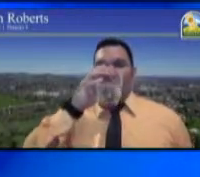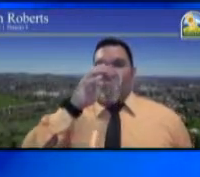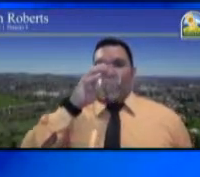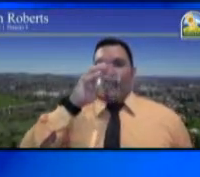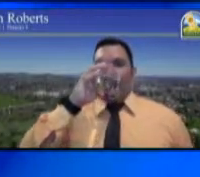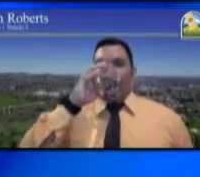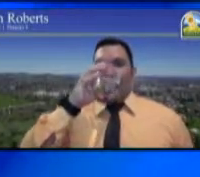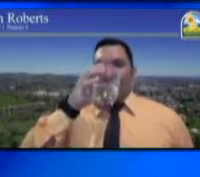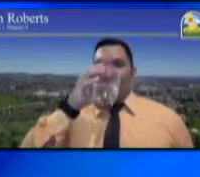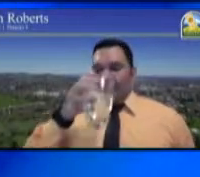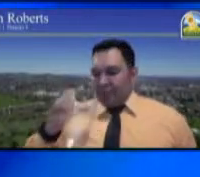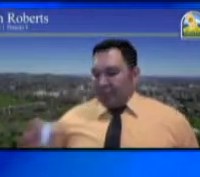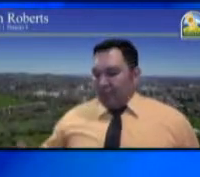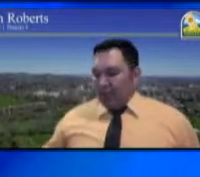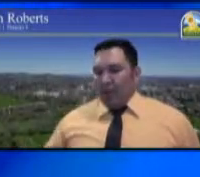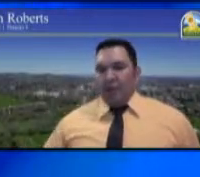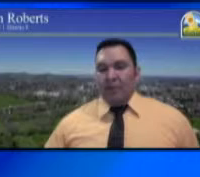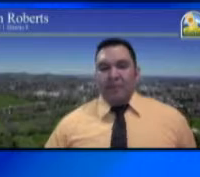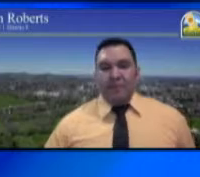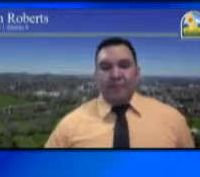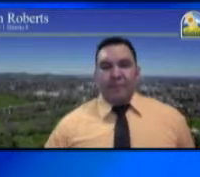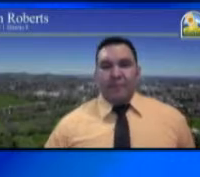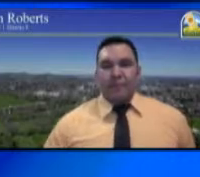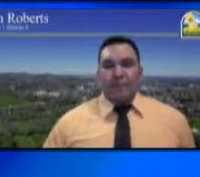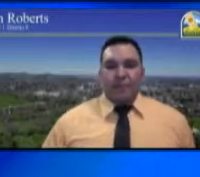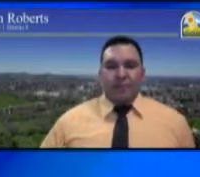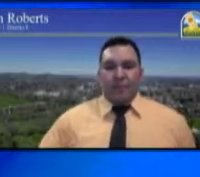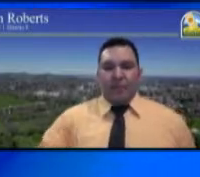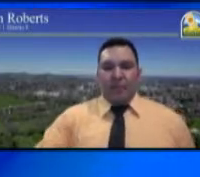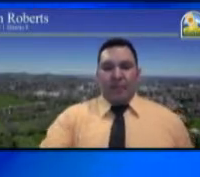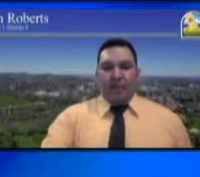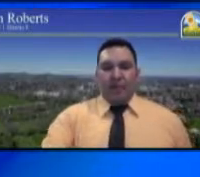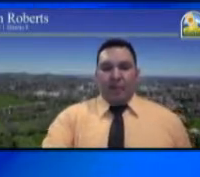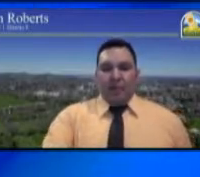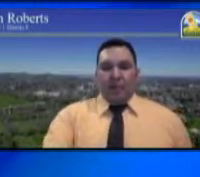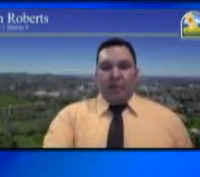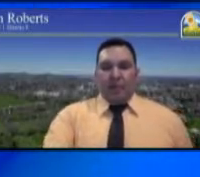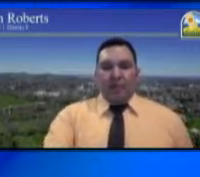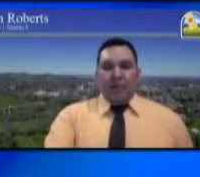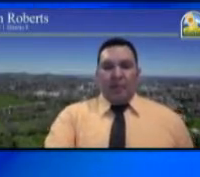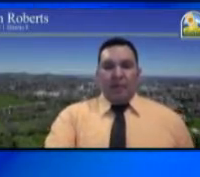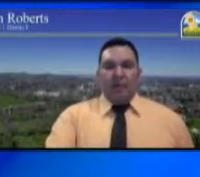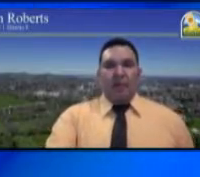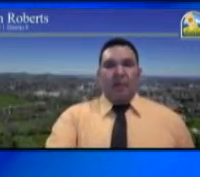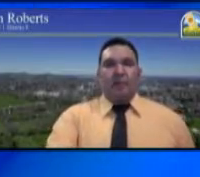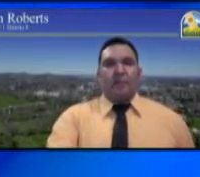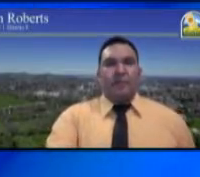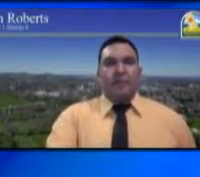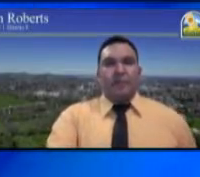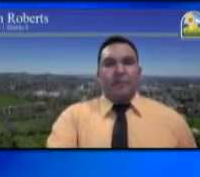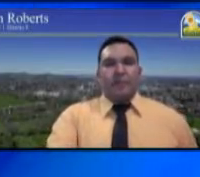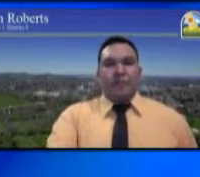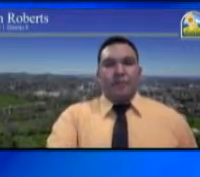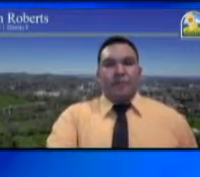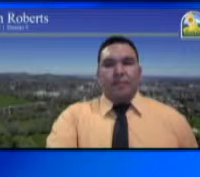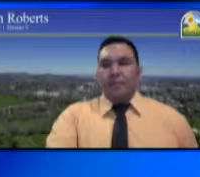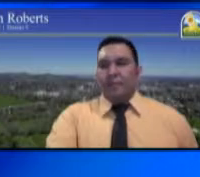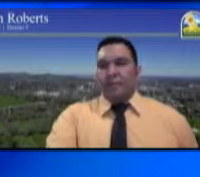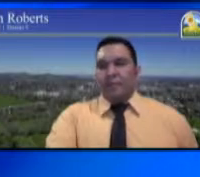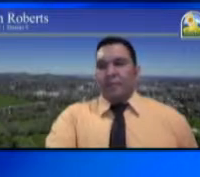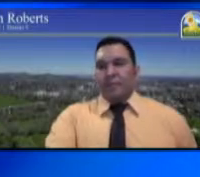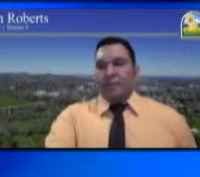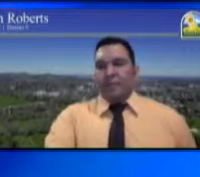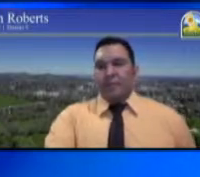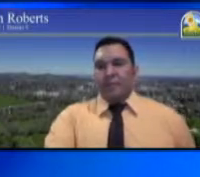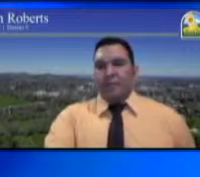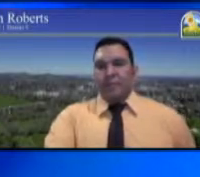Ritchie. First and foremost, thank you. I really appreciate all the updates we got from Chief Conception and the whole team and